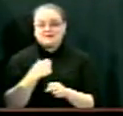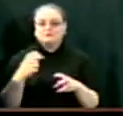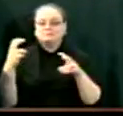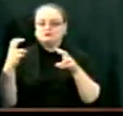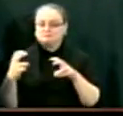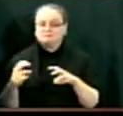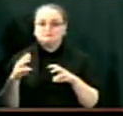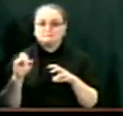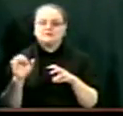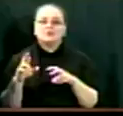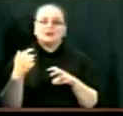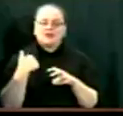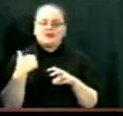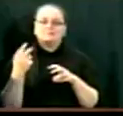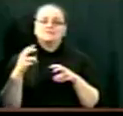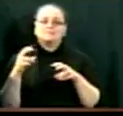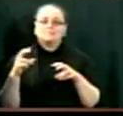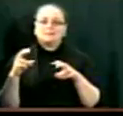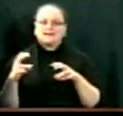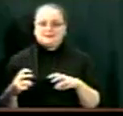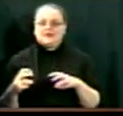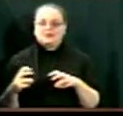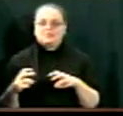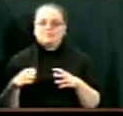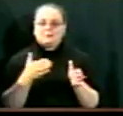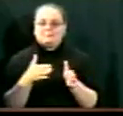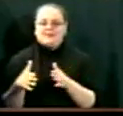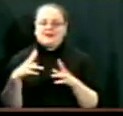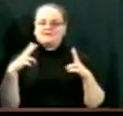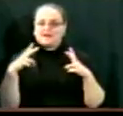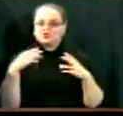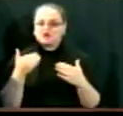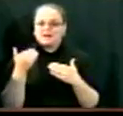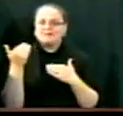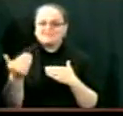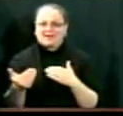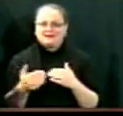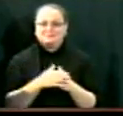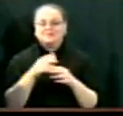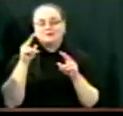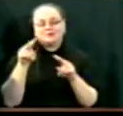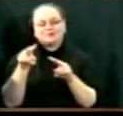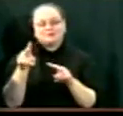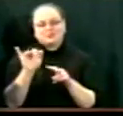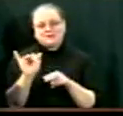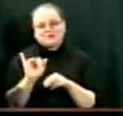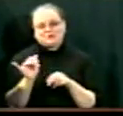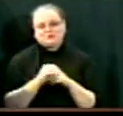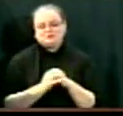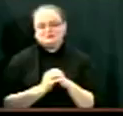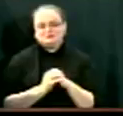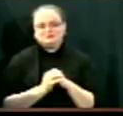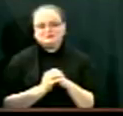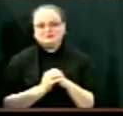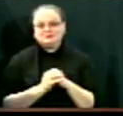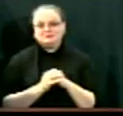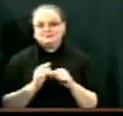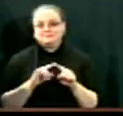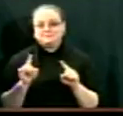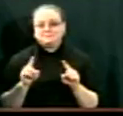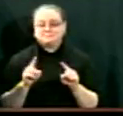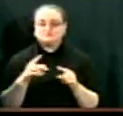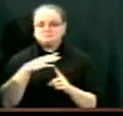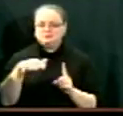and planned a vacation in advance. So we're looking forward to that as well. But we're going to